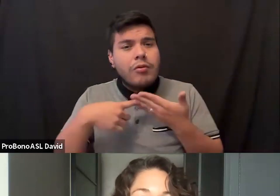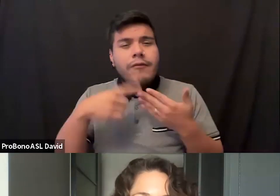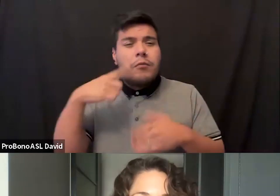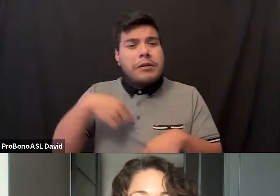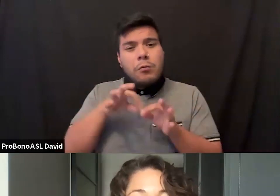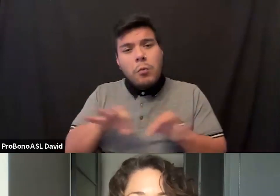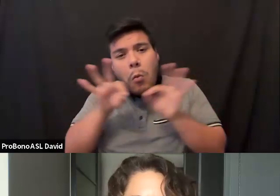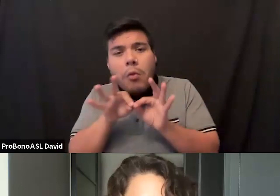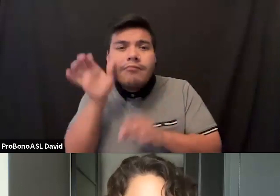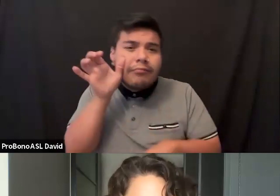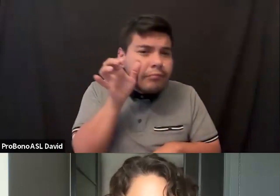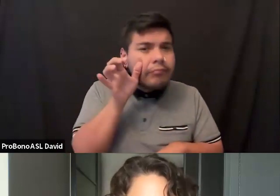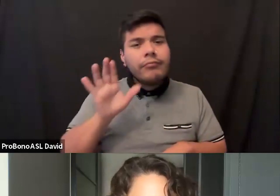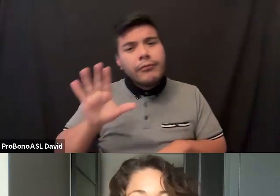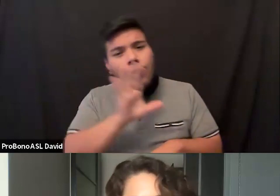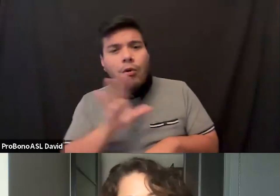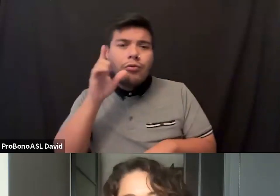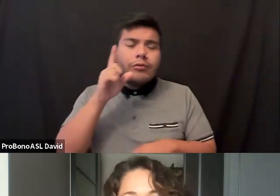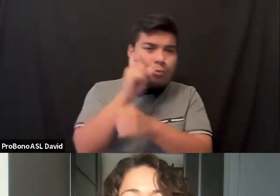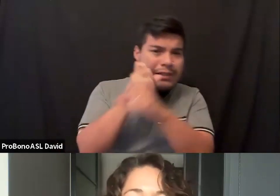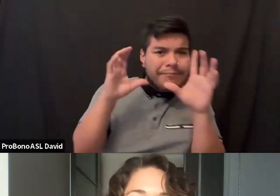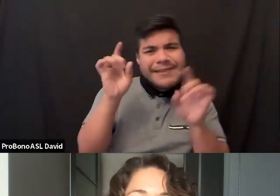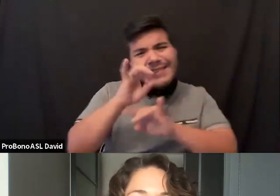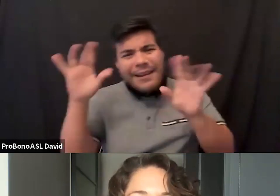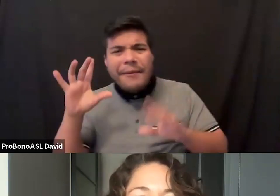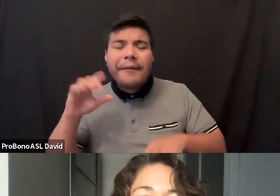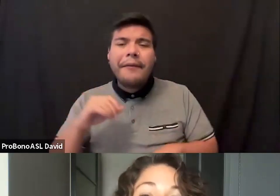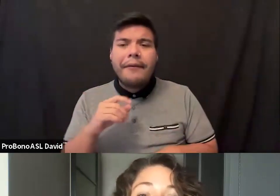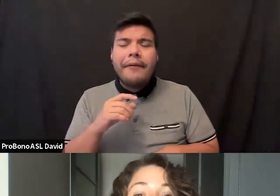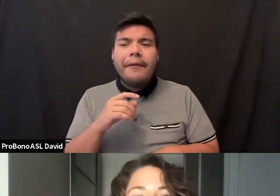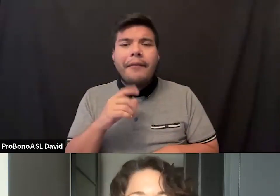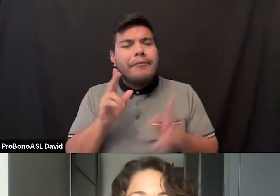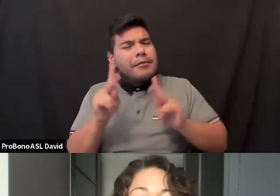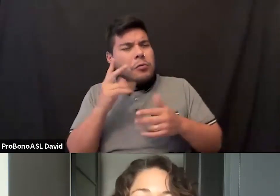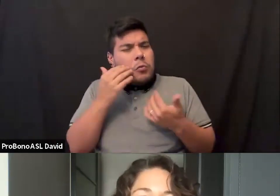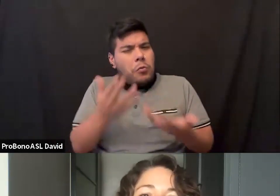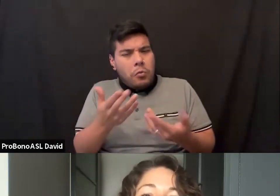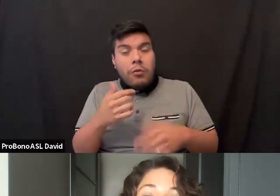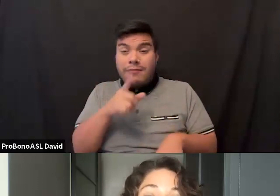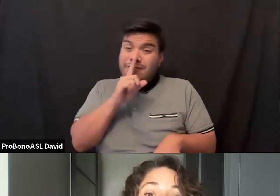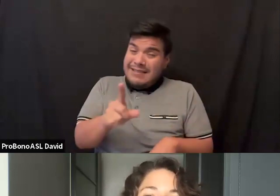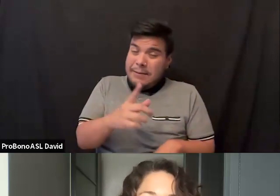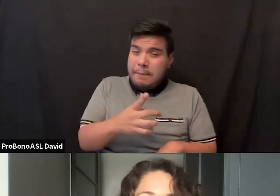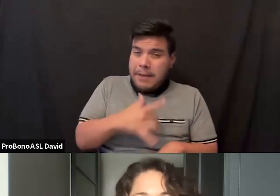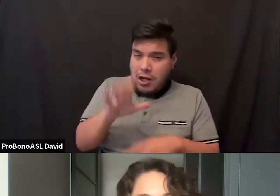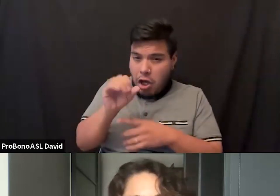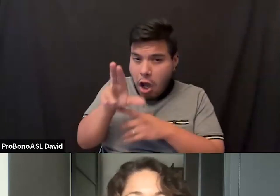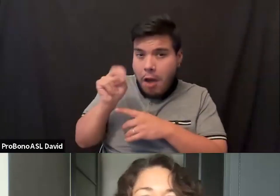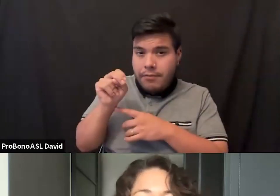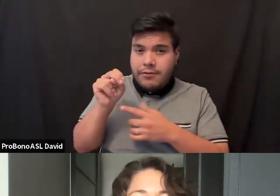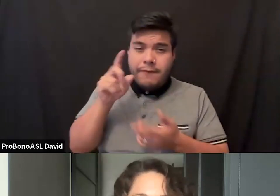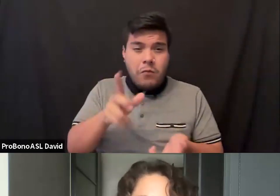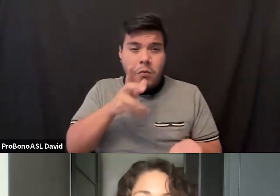talking about the dreams and nightmares they had. I think people know that it's very common for pregnant women to have a lot of dreams because